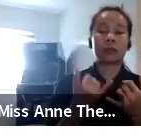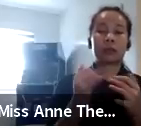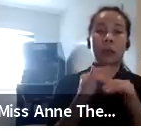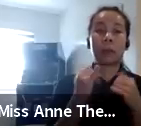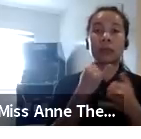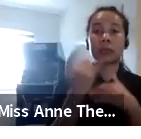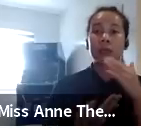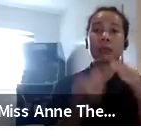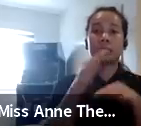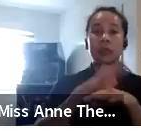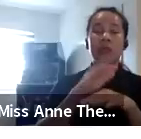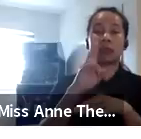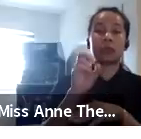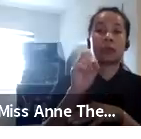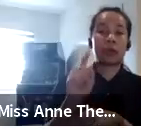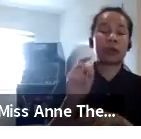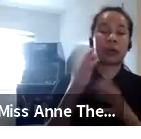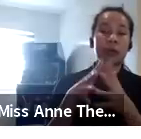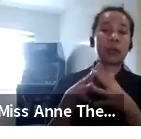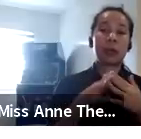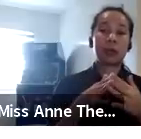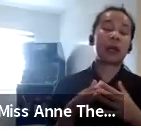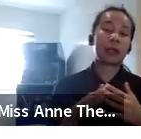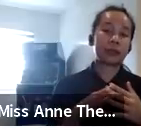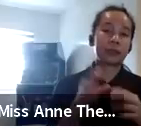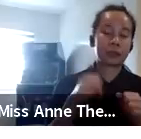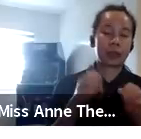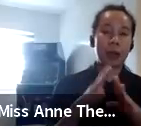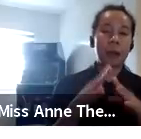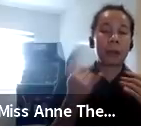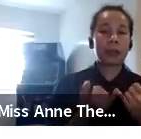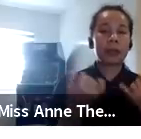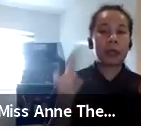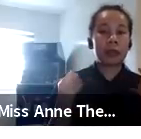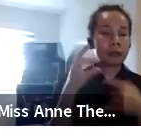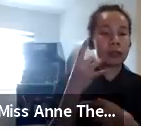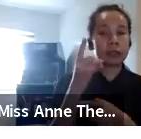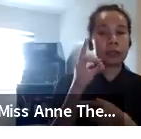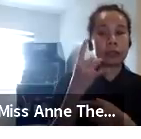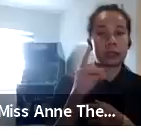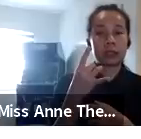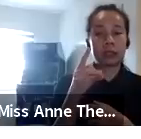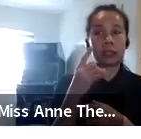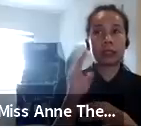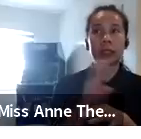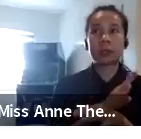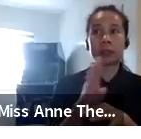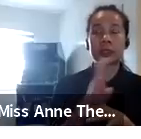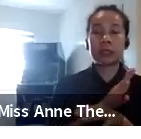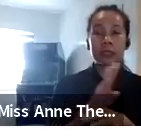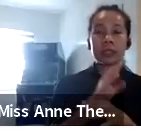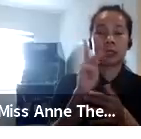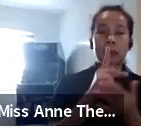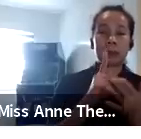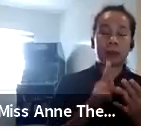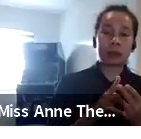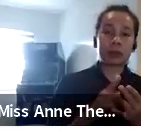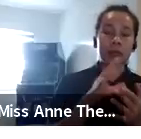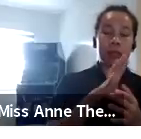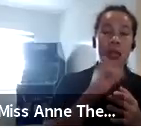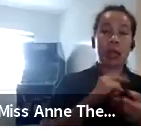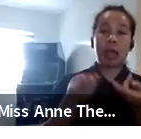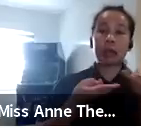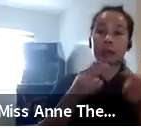USA, and the company has 18 business segments, and I handle one. And